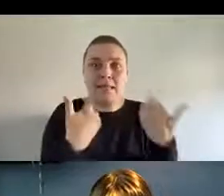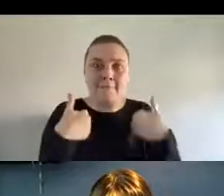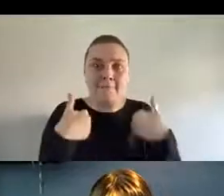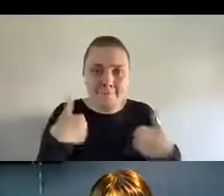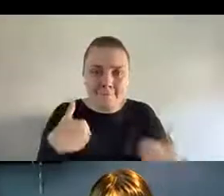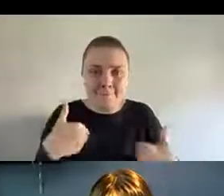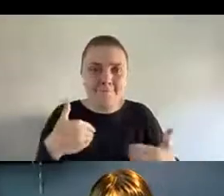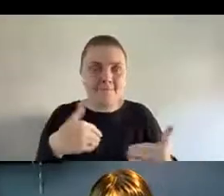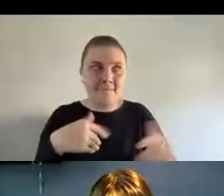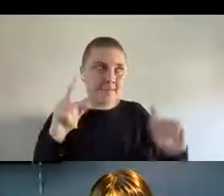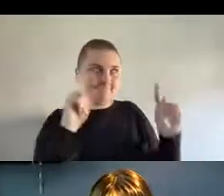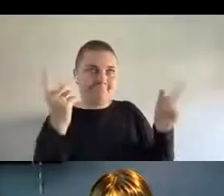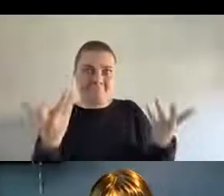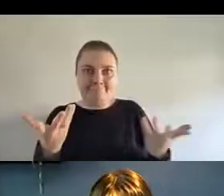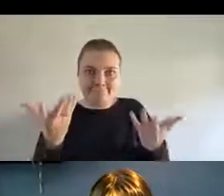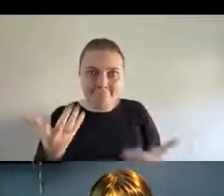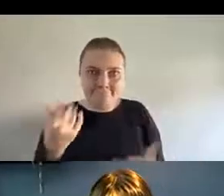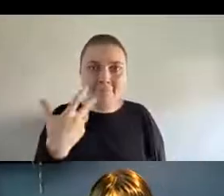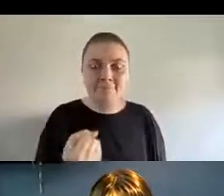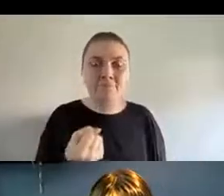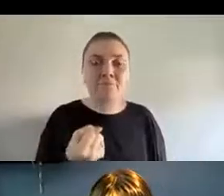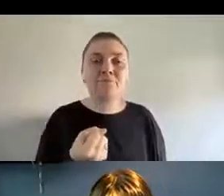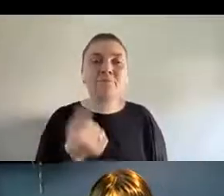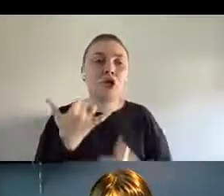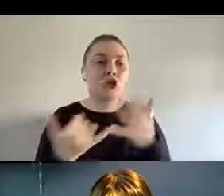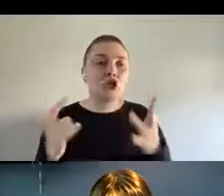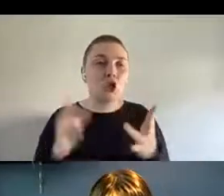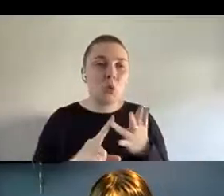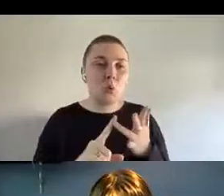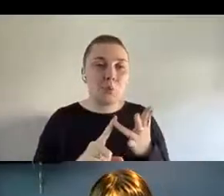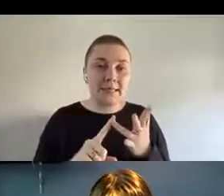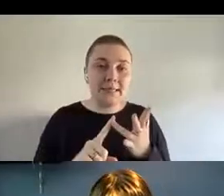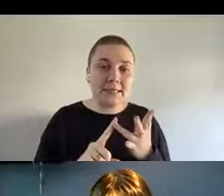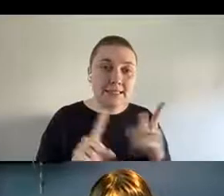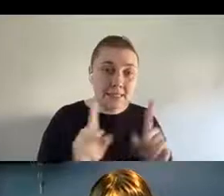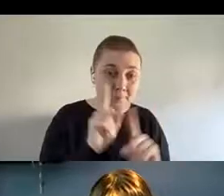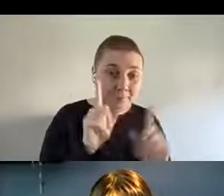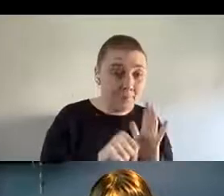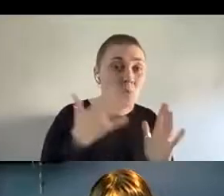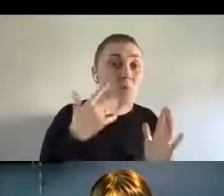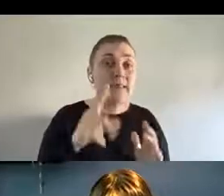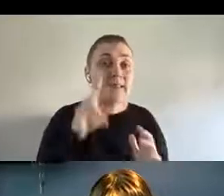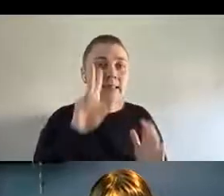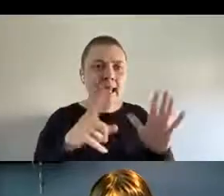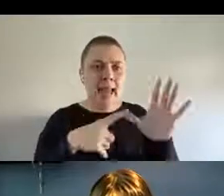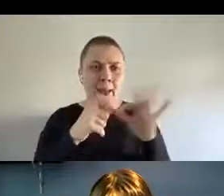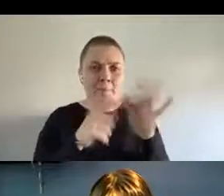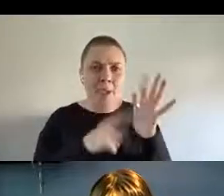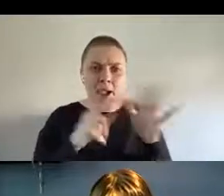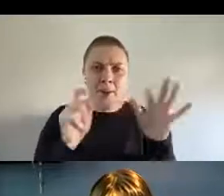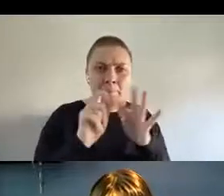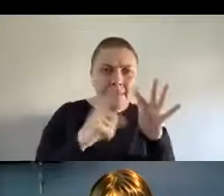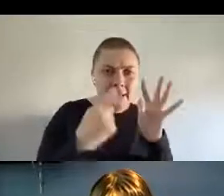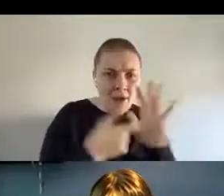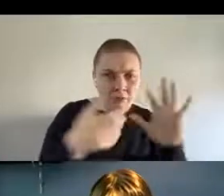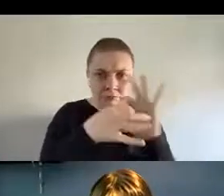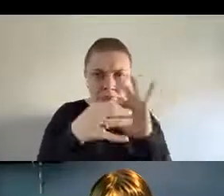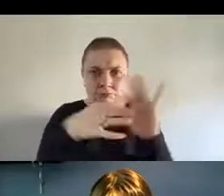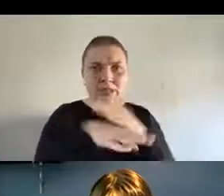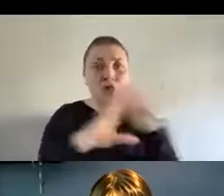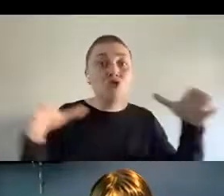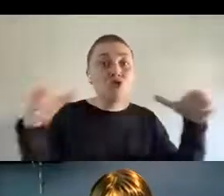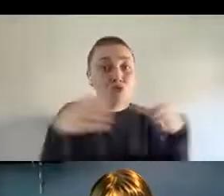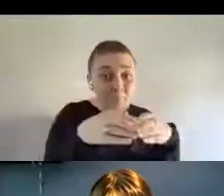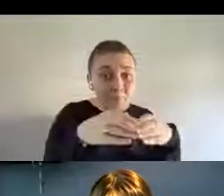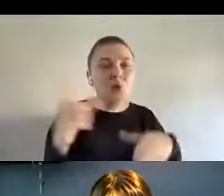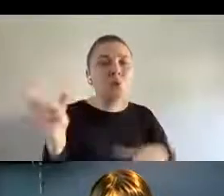and exist in. So, well, and at the same token, when we see ableist peer relations playing out in a group setting,